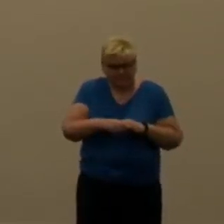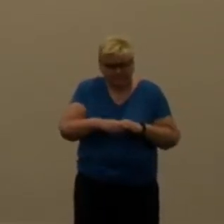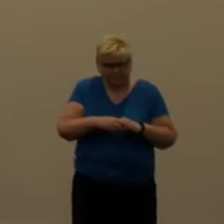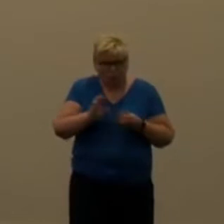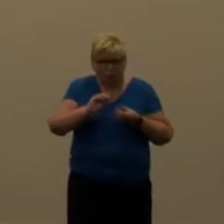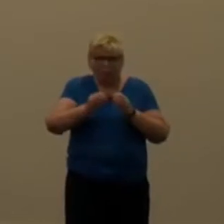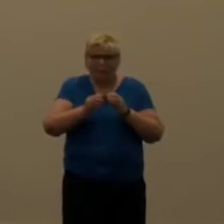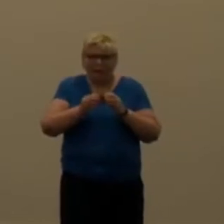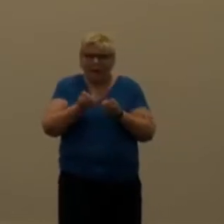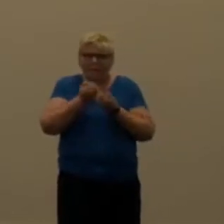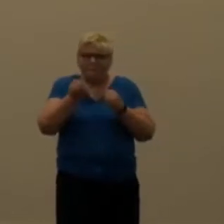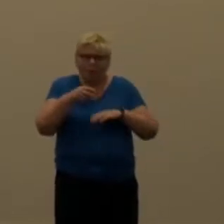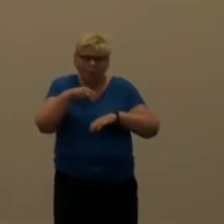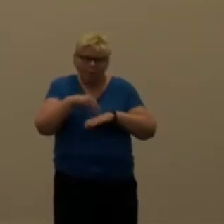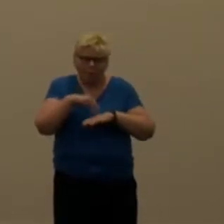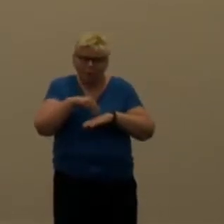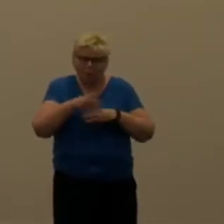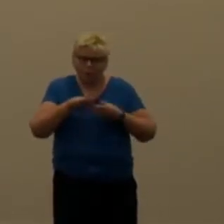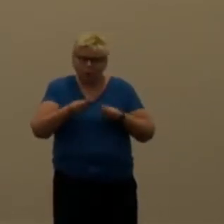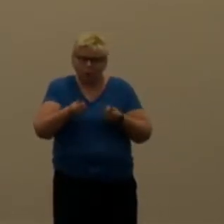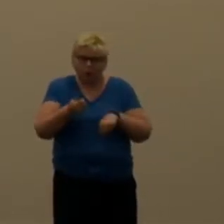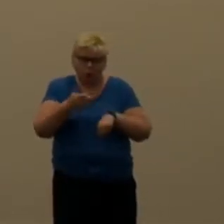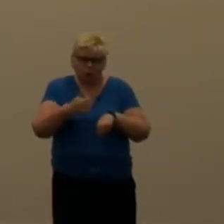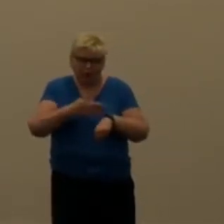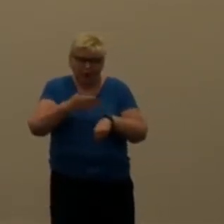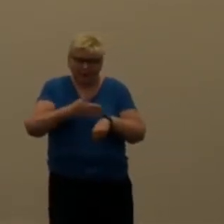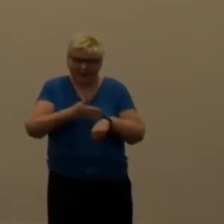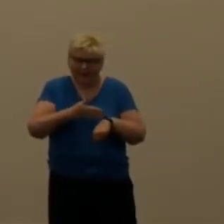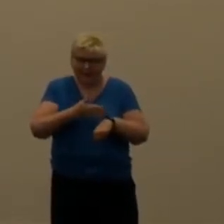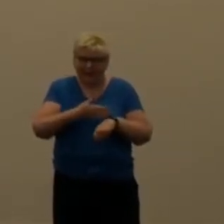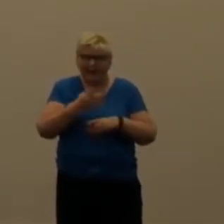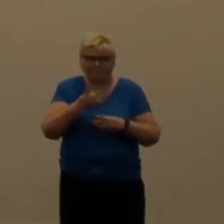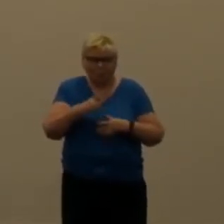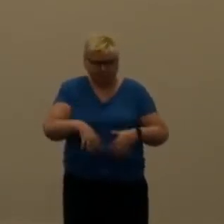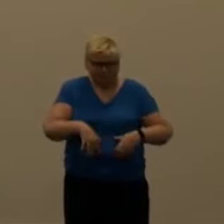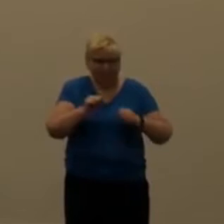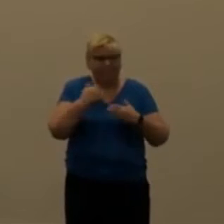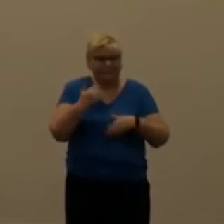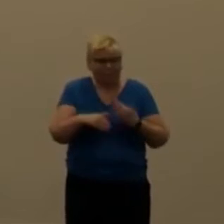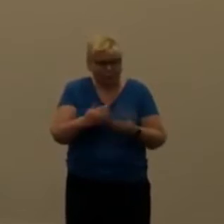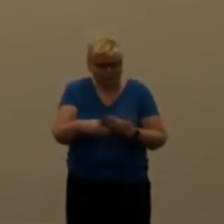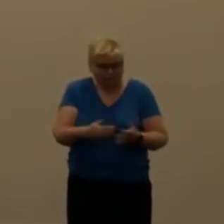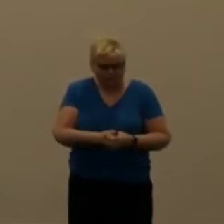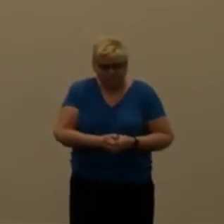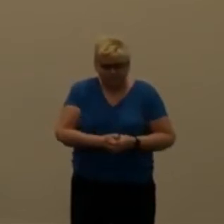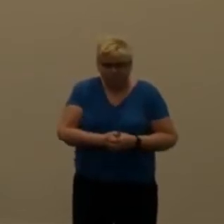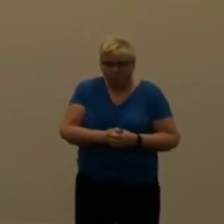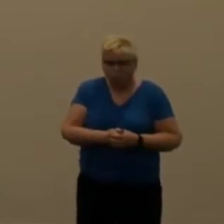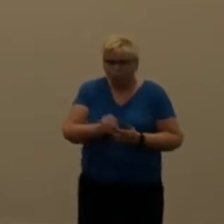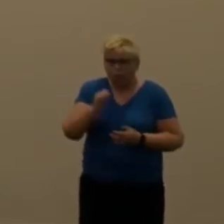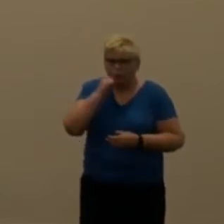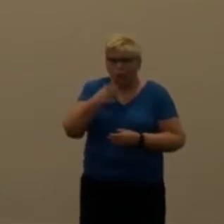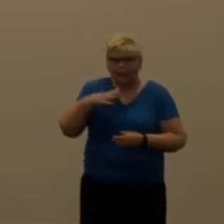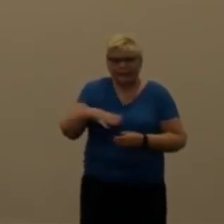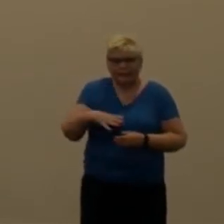Power Platform solution ready for those kind of implementation. So we will need definitely some